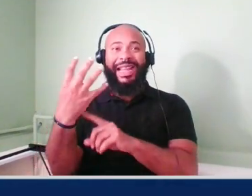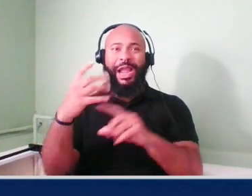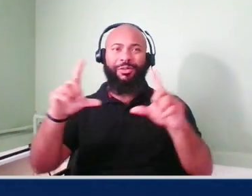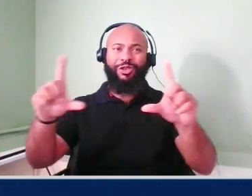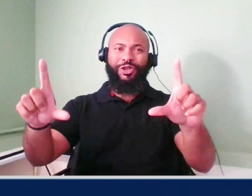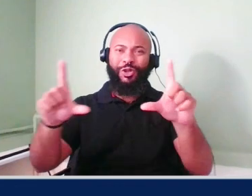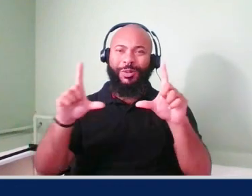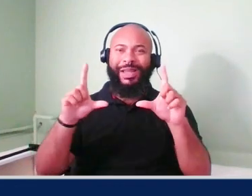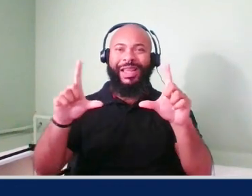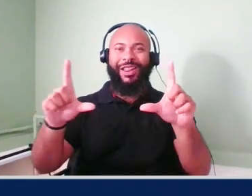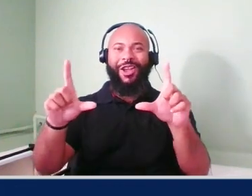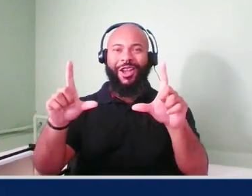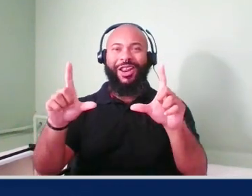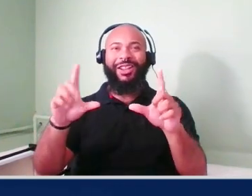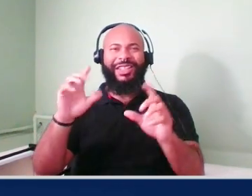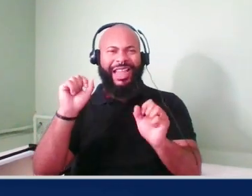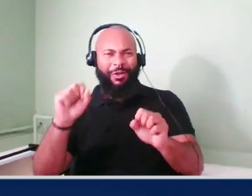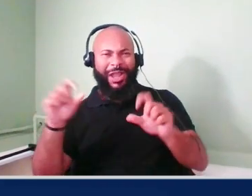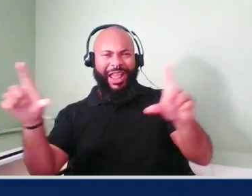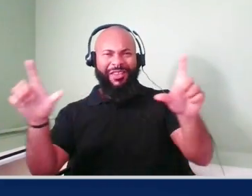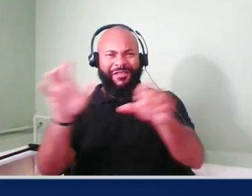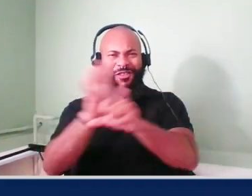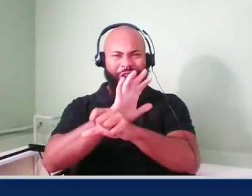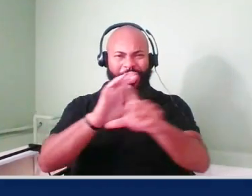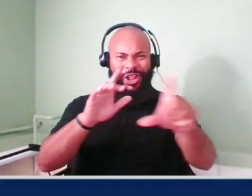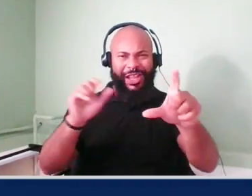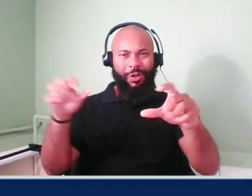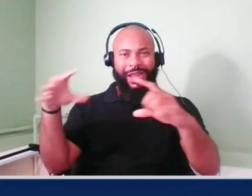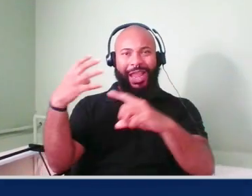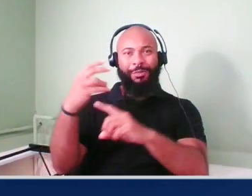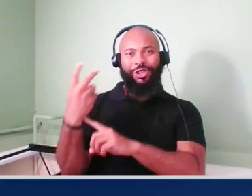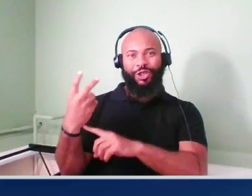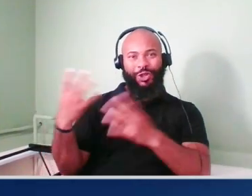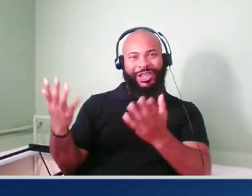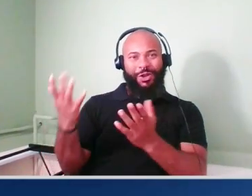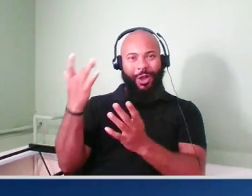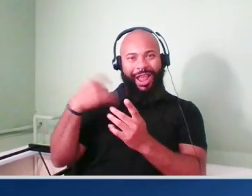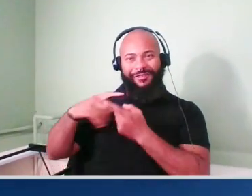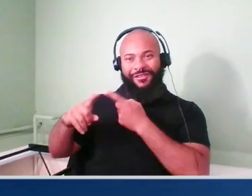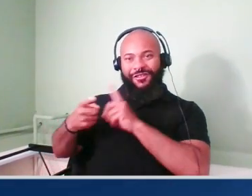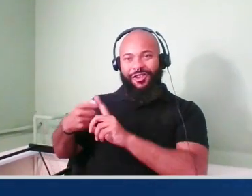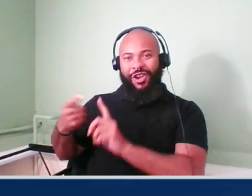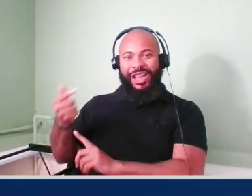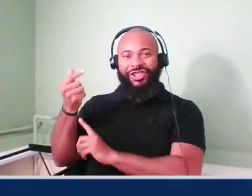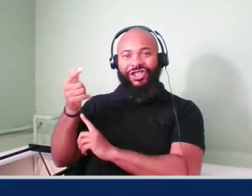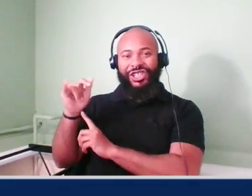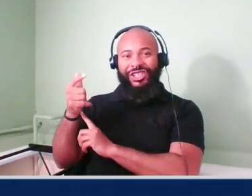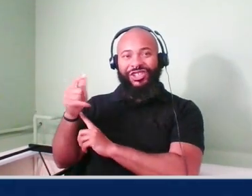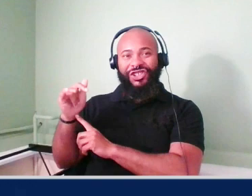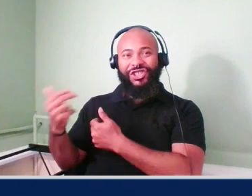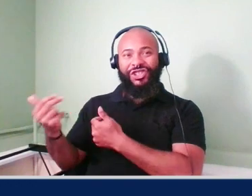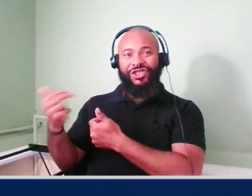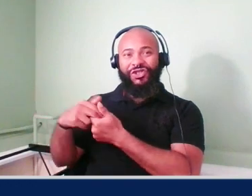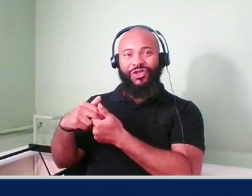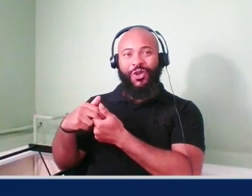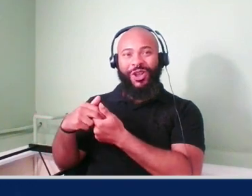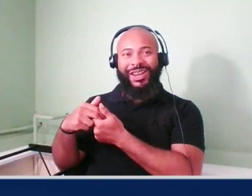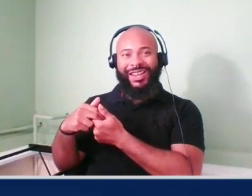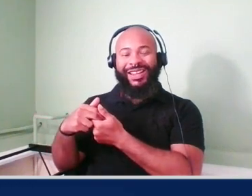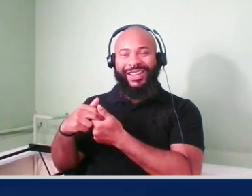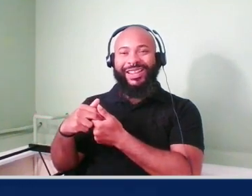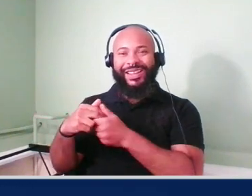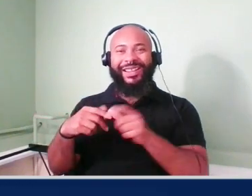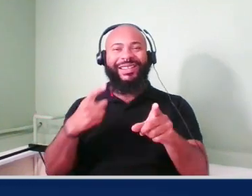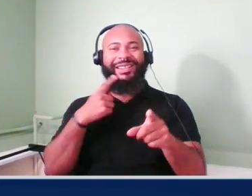but can we get the full screen? Can we get camera two up? Because we got our friend over here. Yeah, we got Gigi who's joining us, right? Yes, that's great. All right. Tell